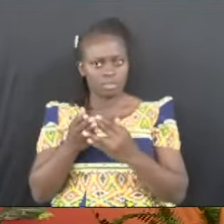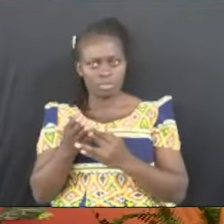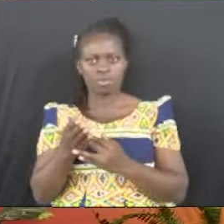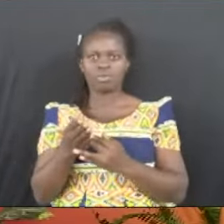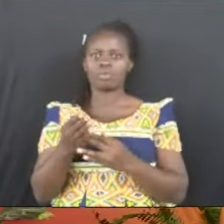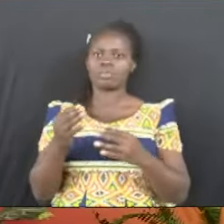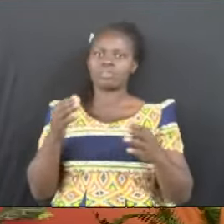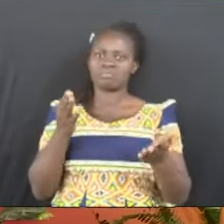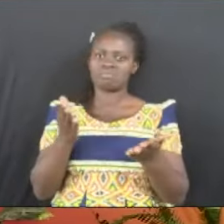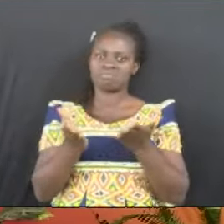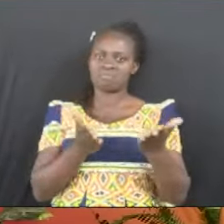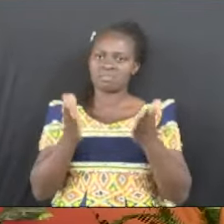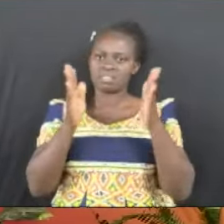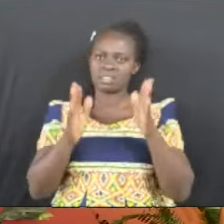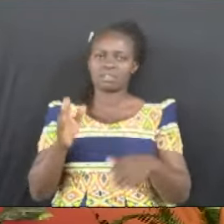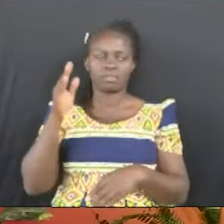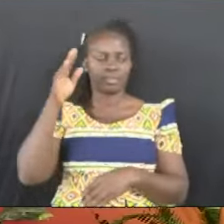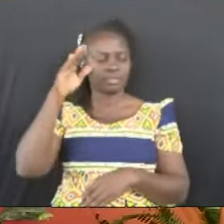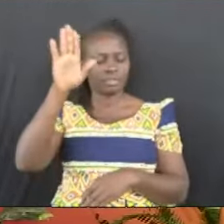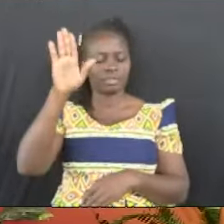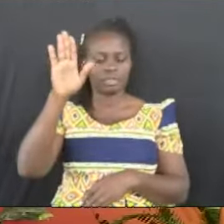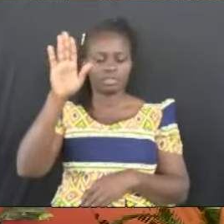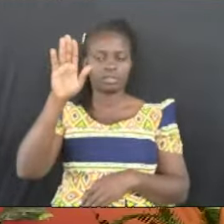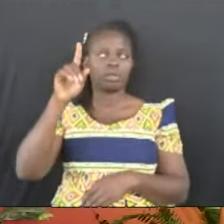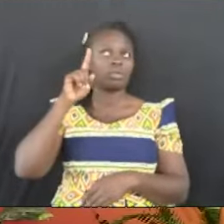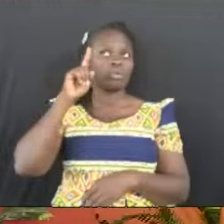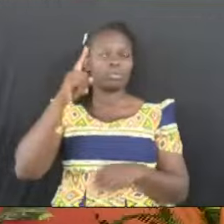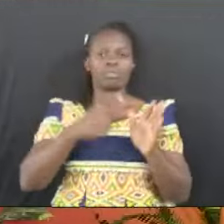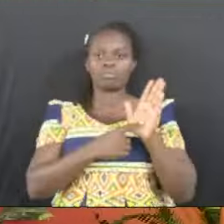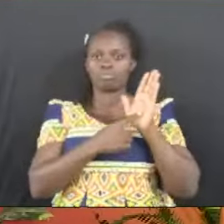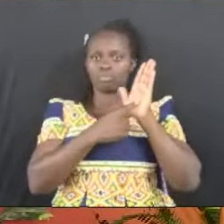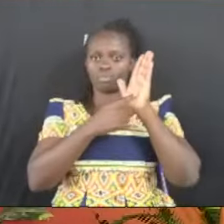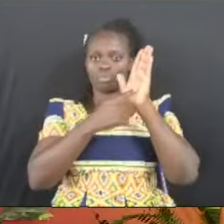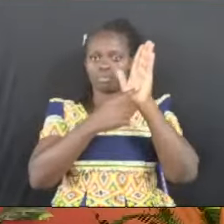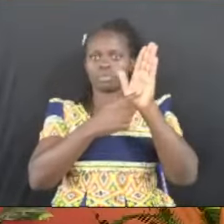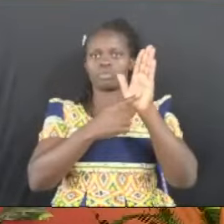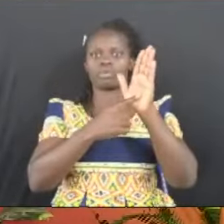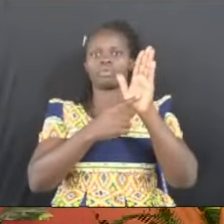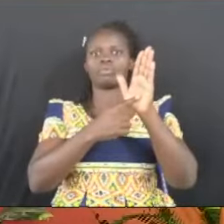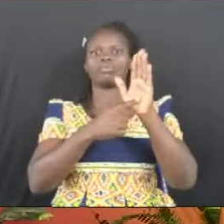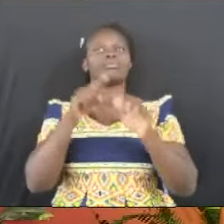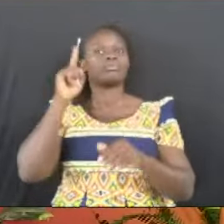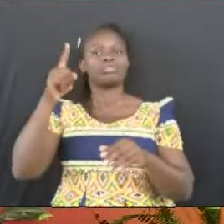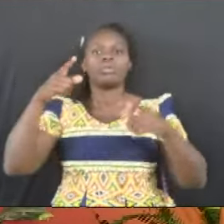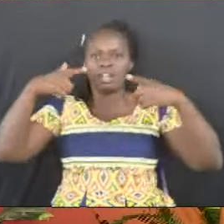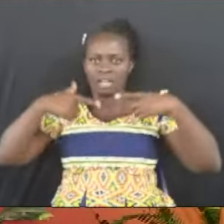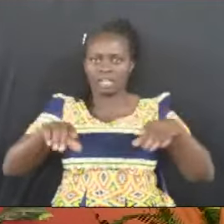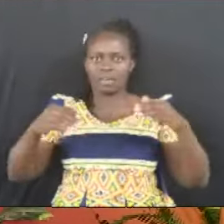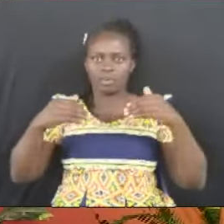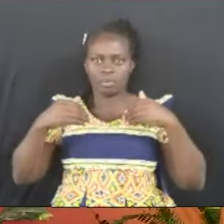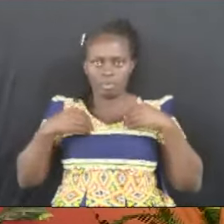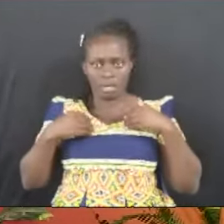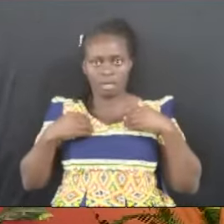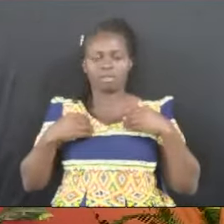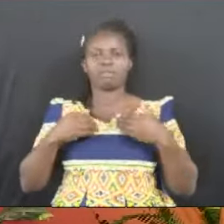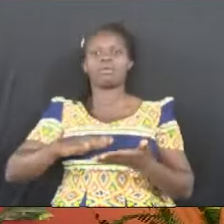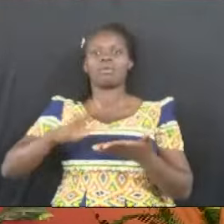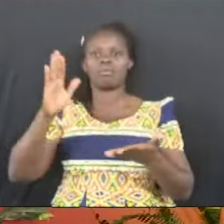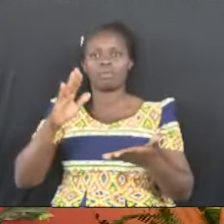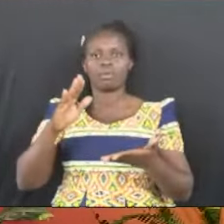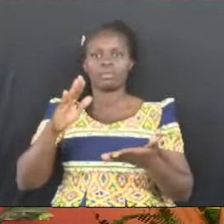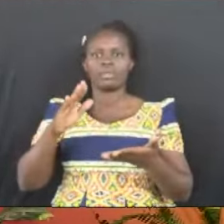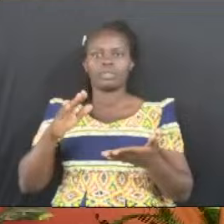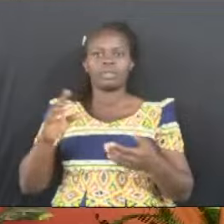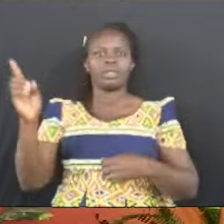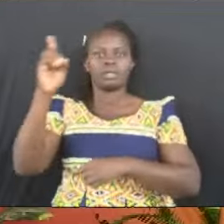You have revealed to him that you have given him an extension of life to serve you.